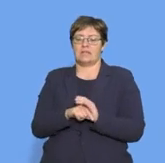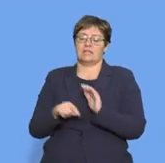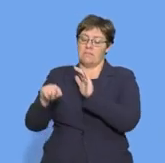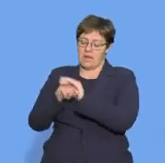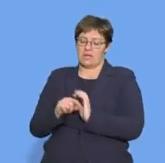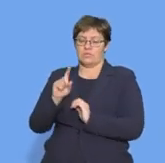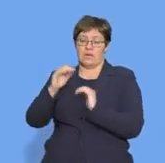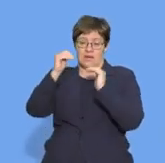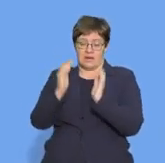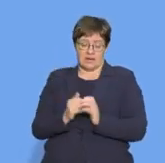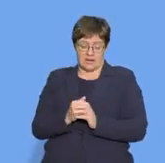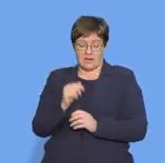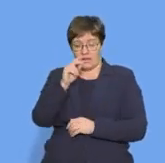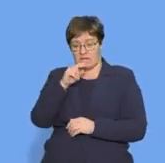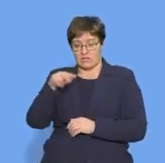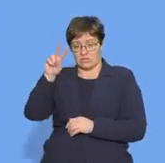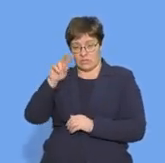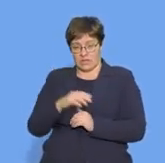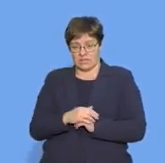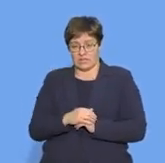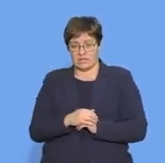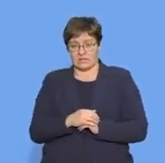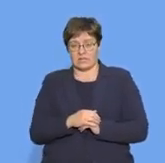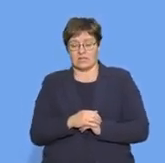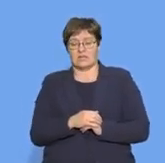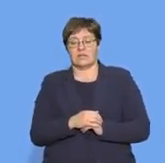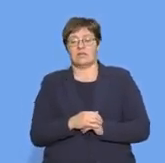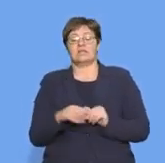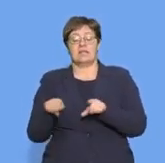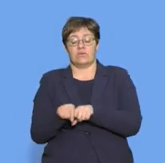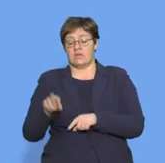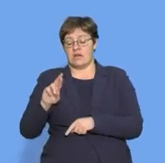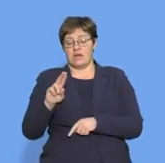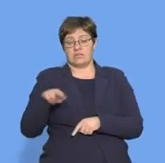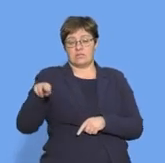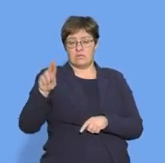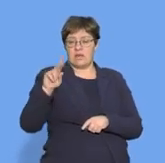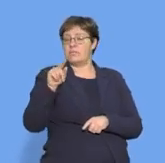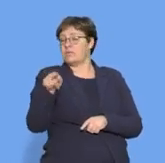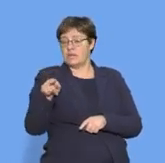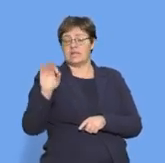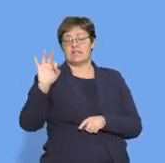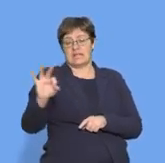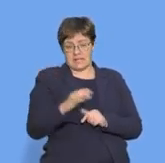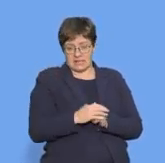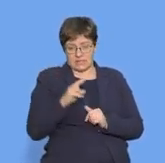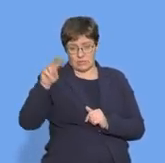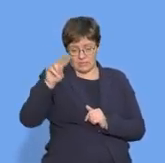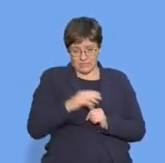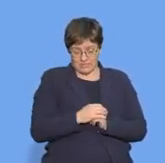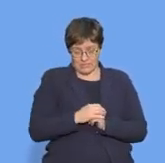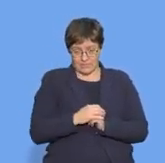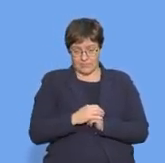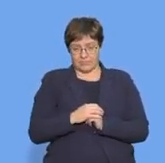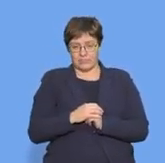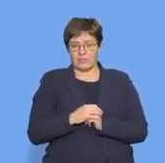minus 1 all squared. And this is equals to, remember we said our radius is 3